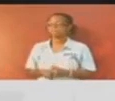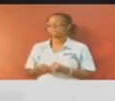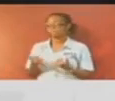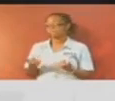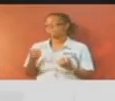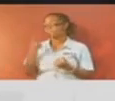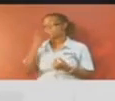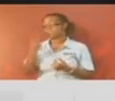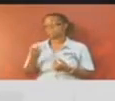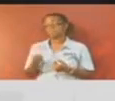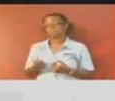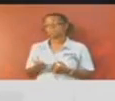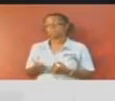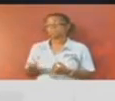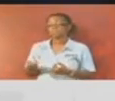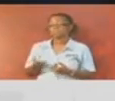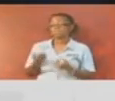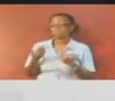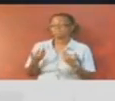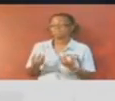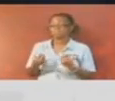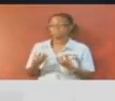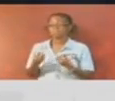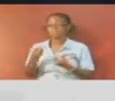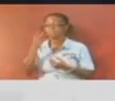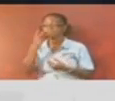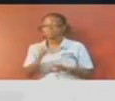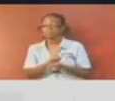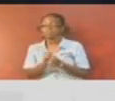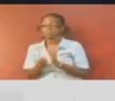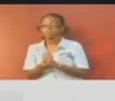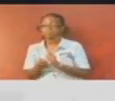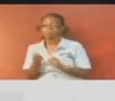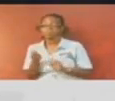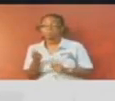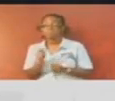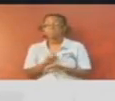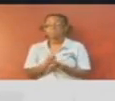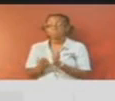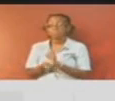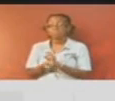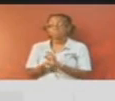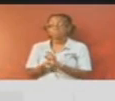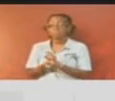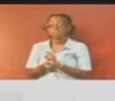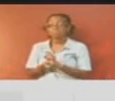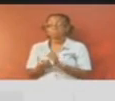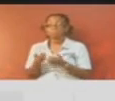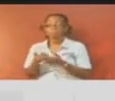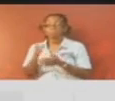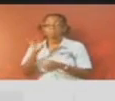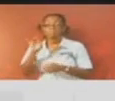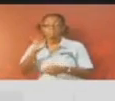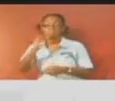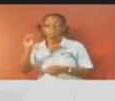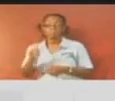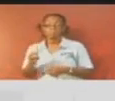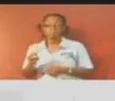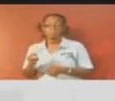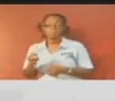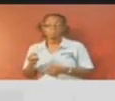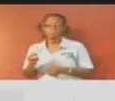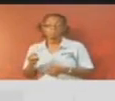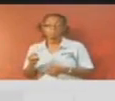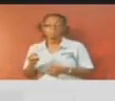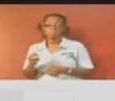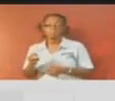we have seen a little bit of a change whereas we would have had maybe 75% of the deaths